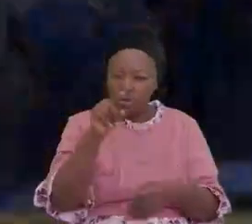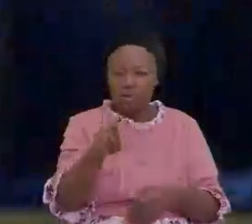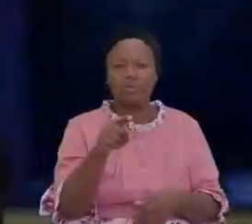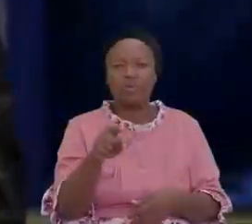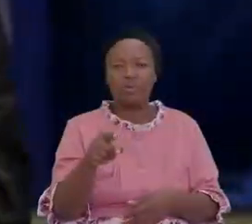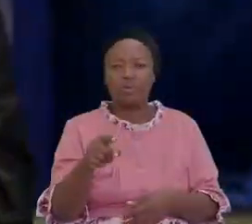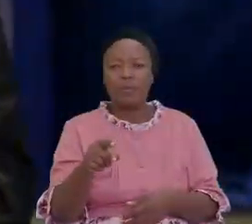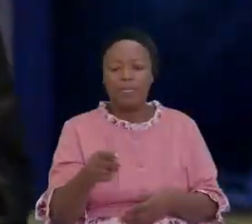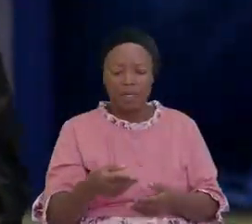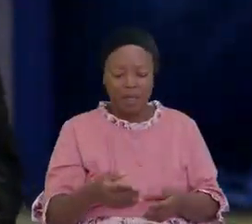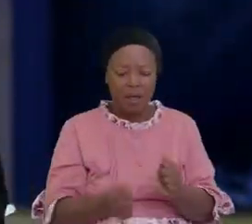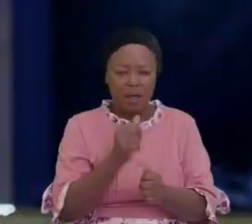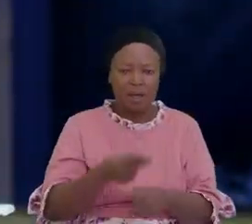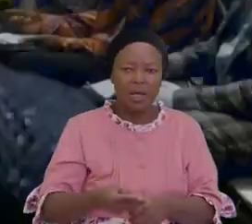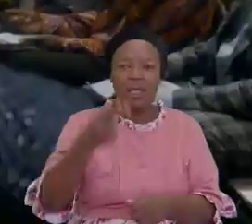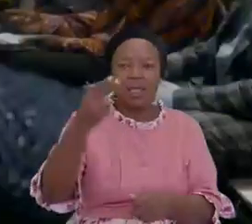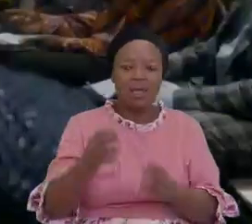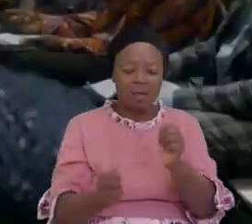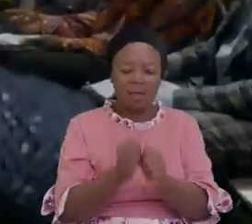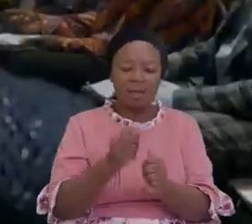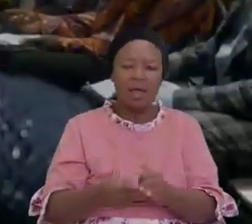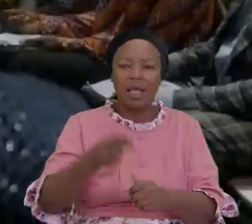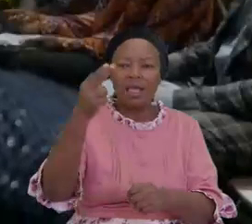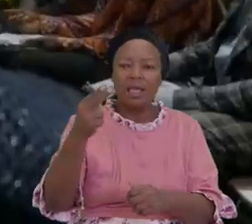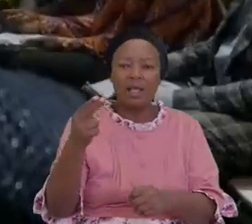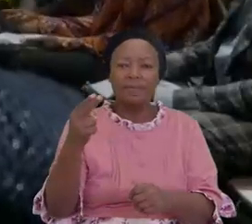Higher. Higher.